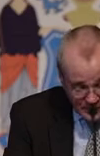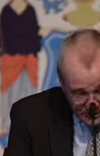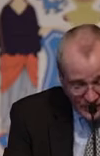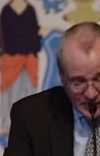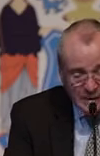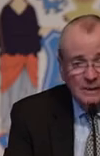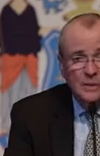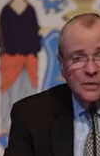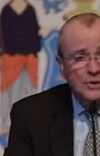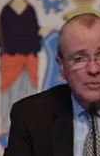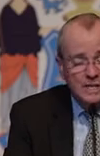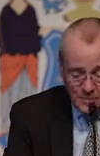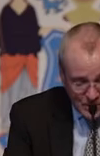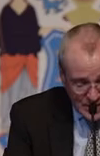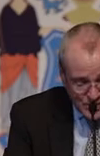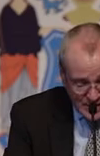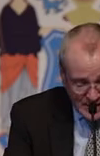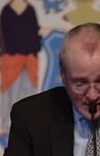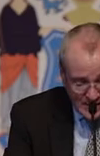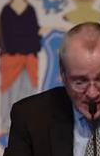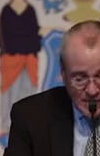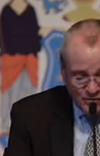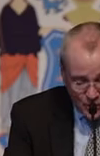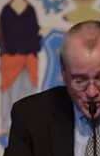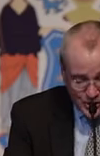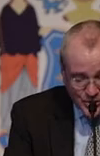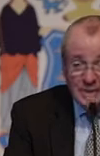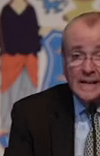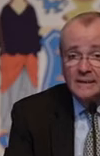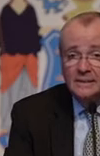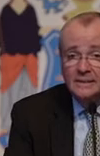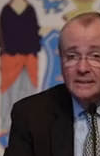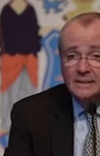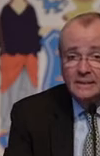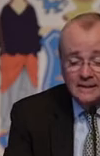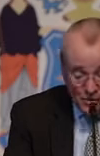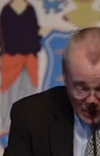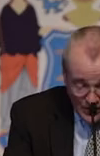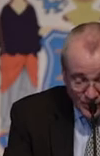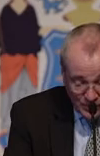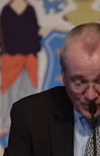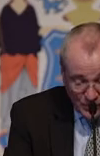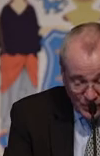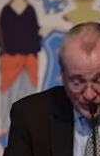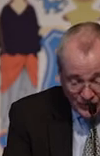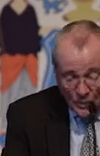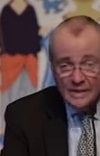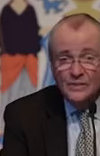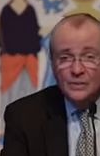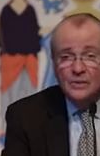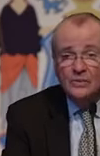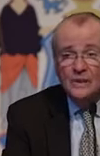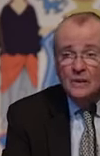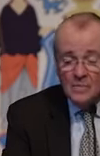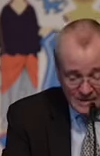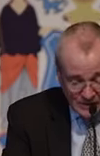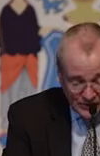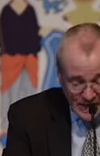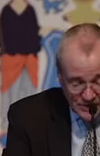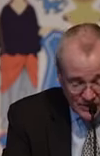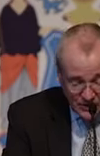friend Melissa, with whom I spoke yesterday, and 4 children. Caitlin, who I also spoke with, who's 22 and a senior